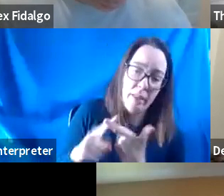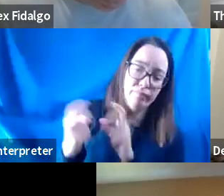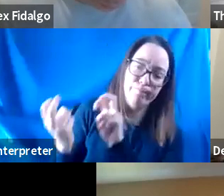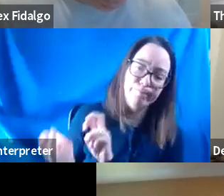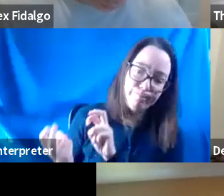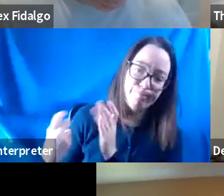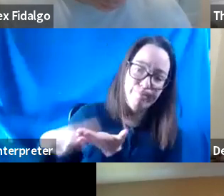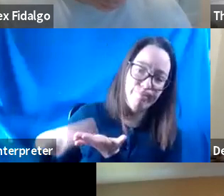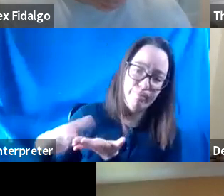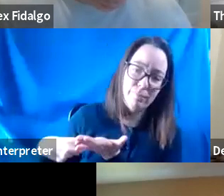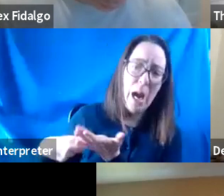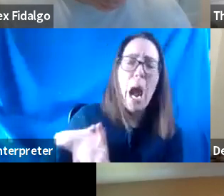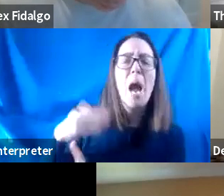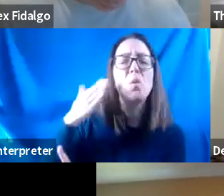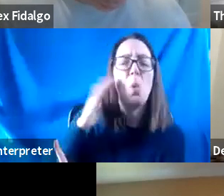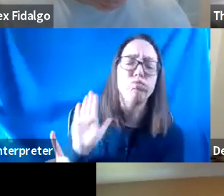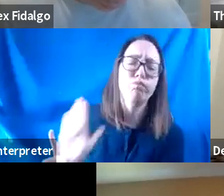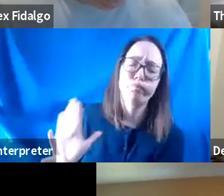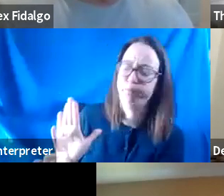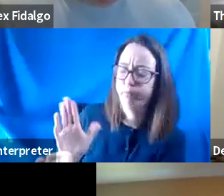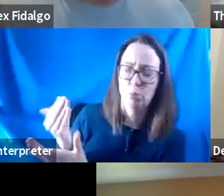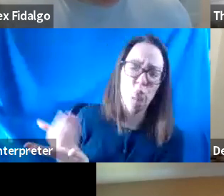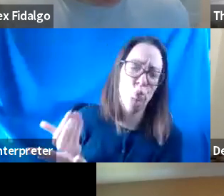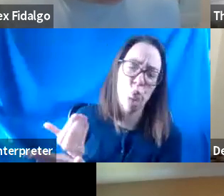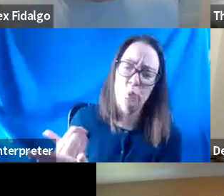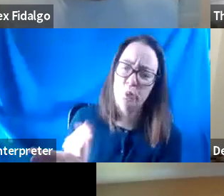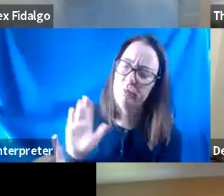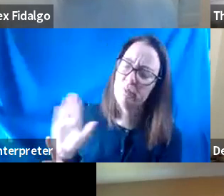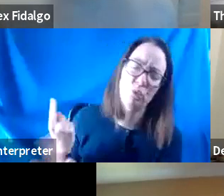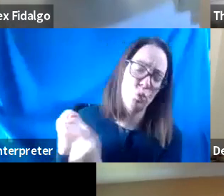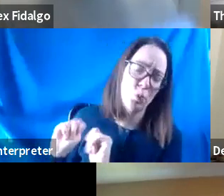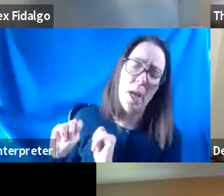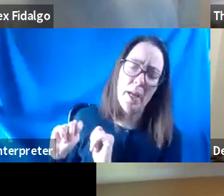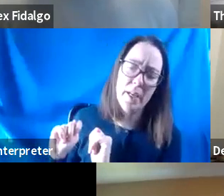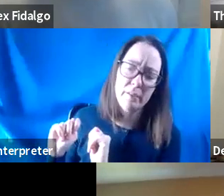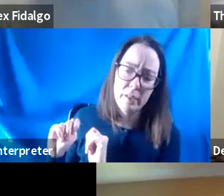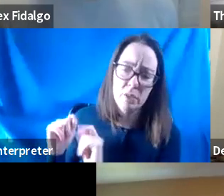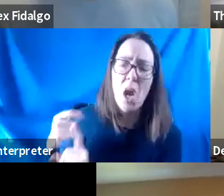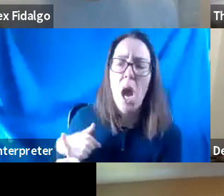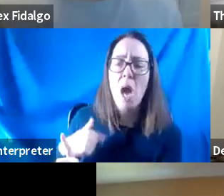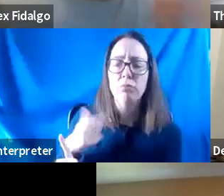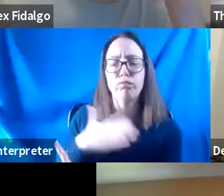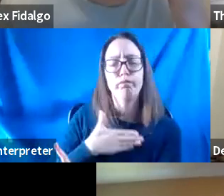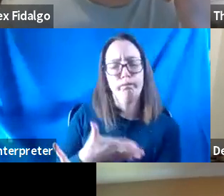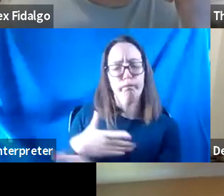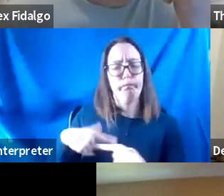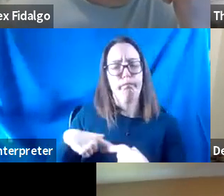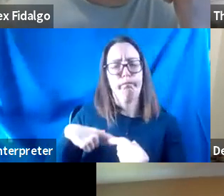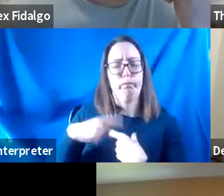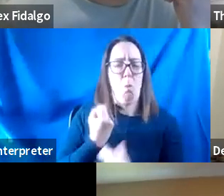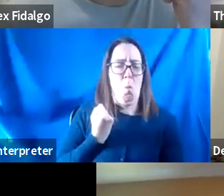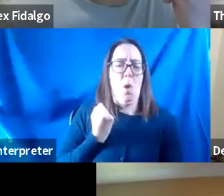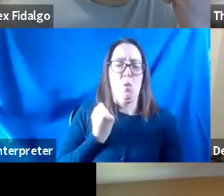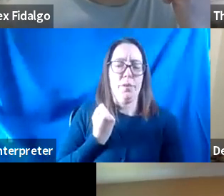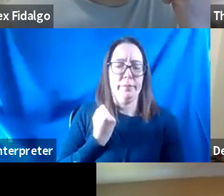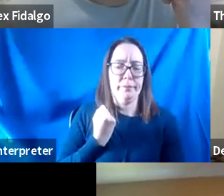because I know them and I know they're trying and I get it that they're new. So I'm willing to sit and wait and have that discussion. Whenever you're in